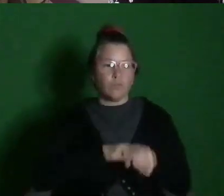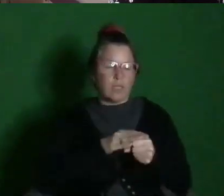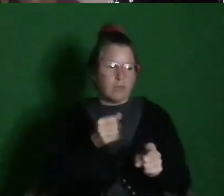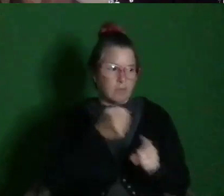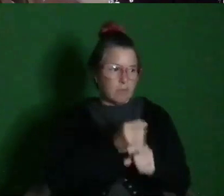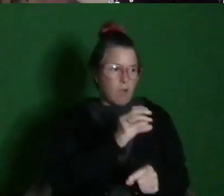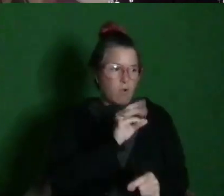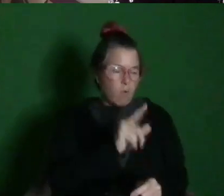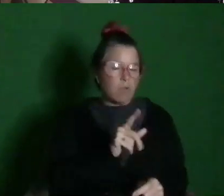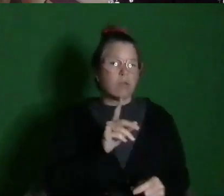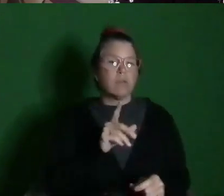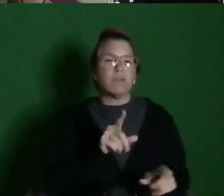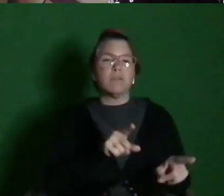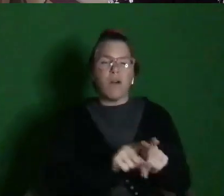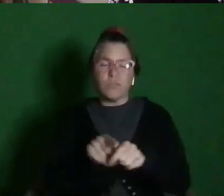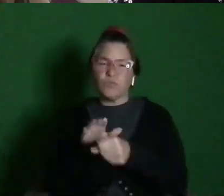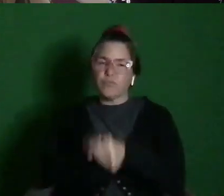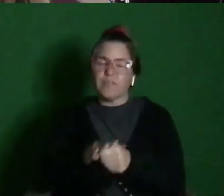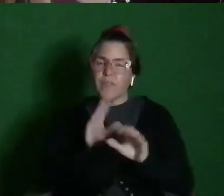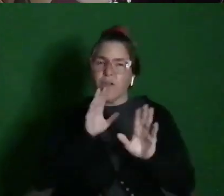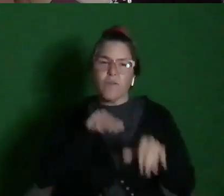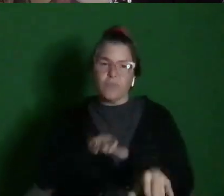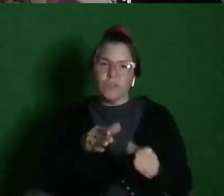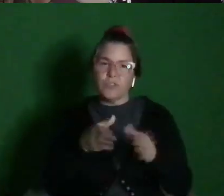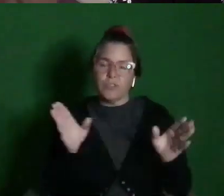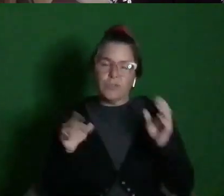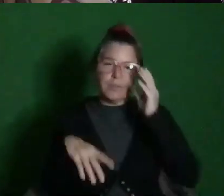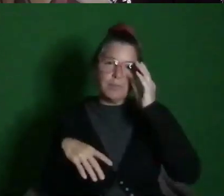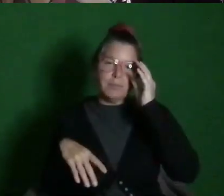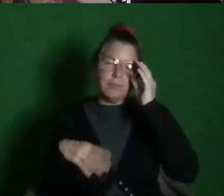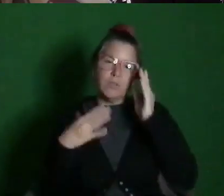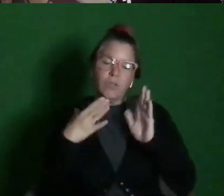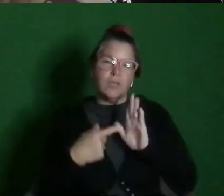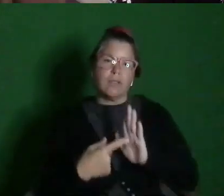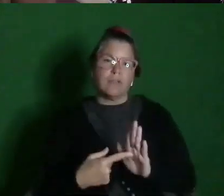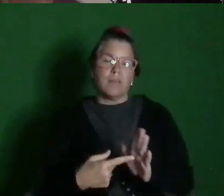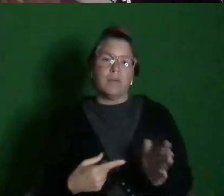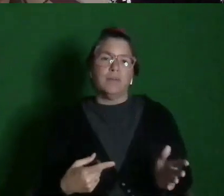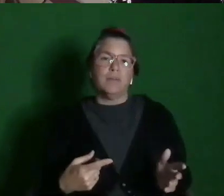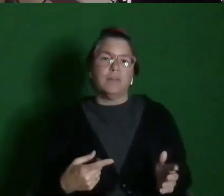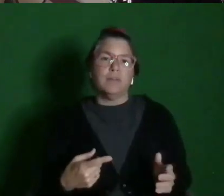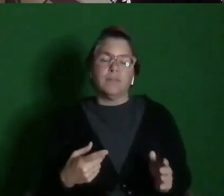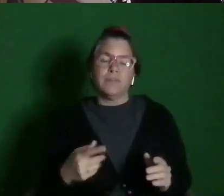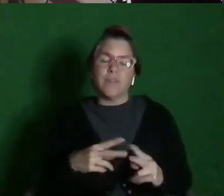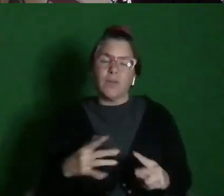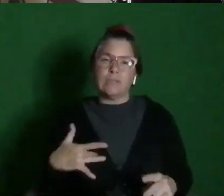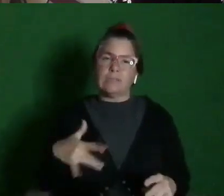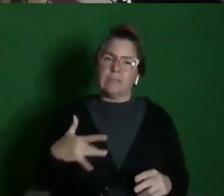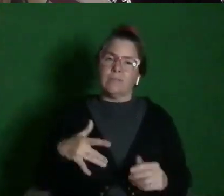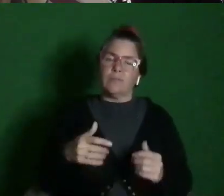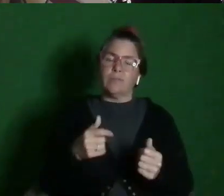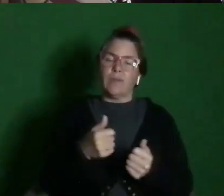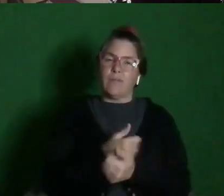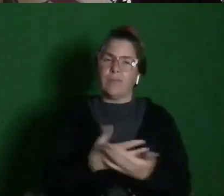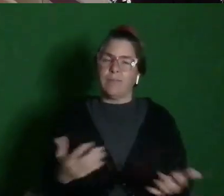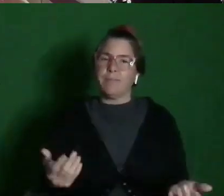specifically are things that are stressful for the ocean. They're just like really good examples that are just ultra sensitive to all of these things.